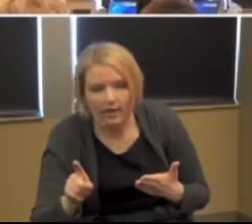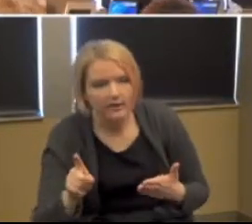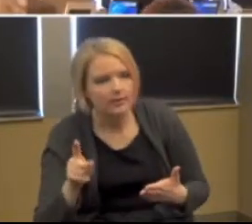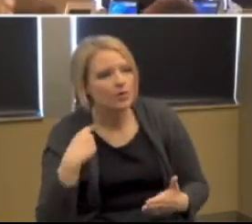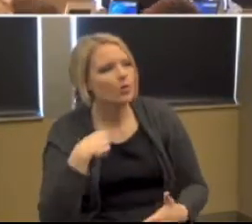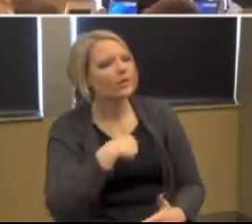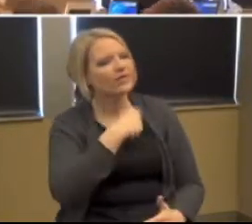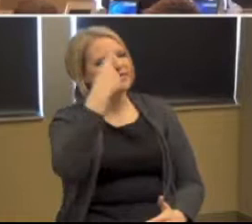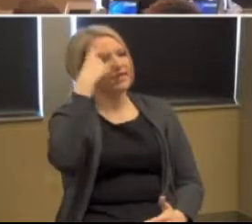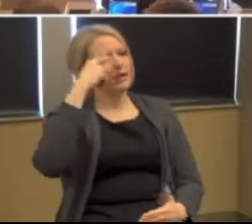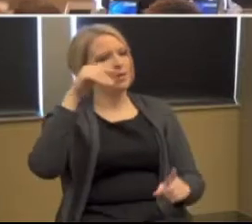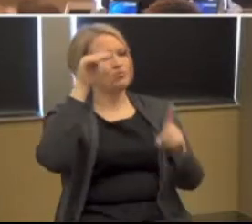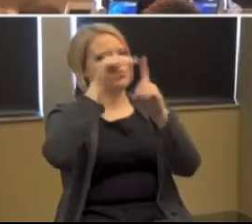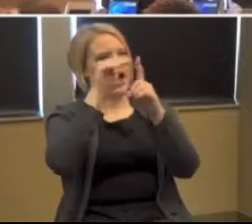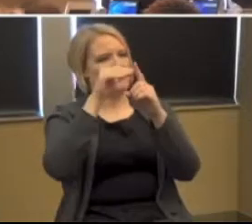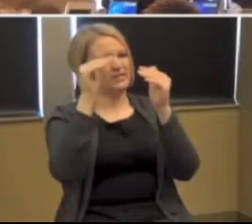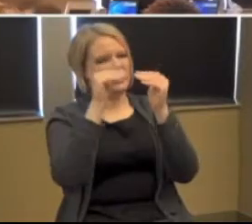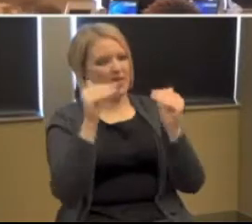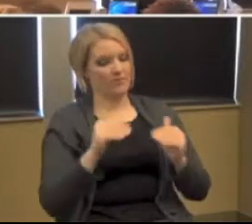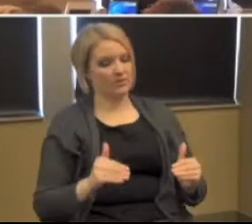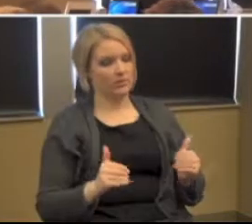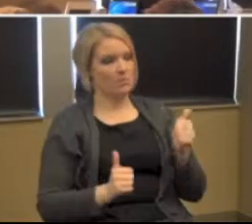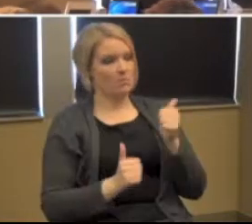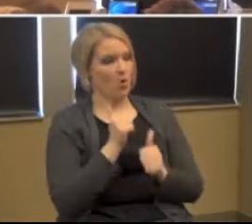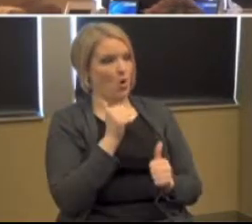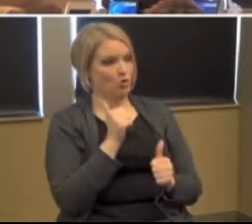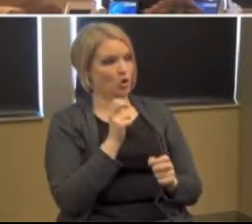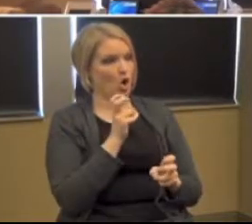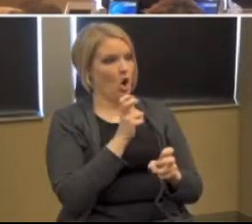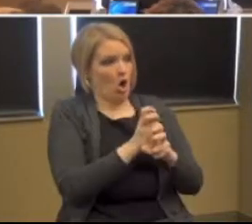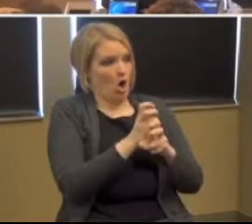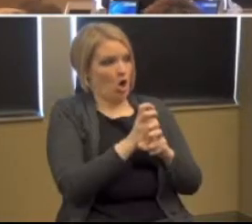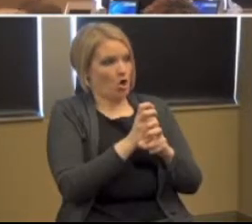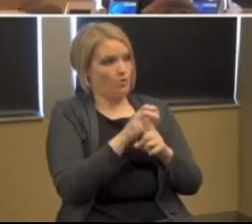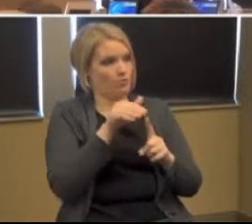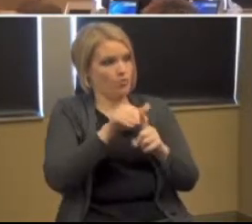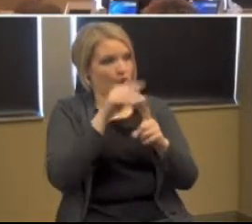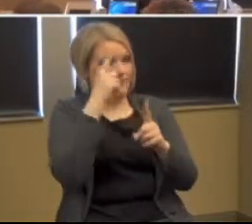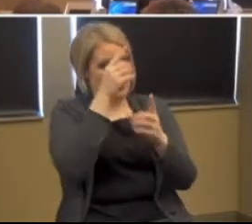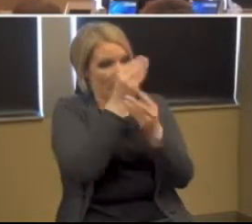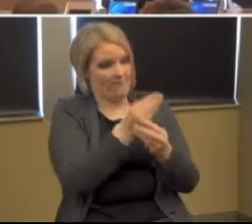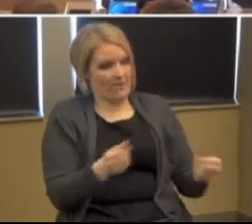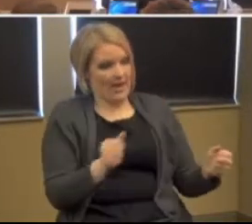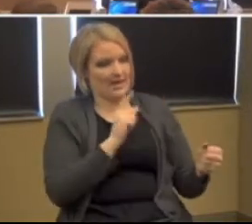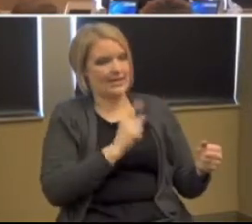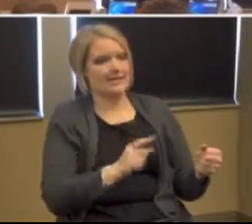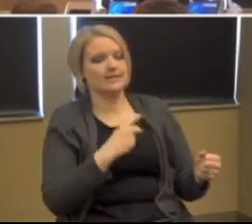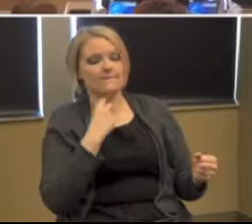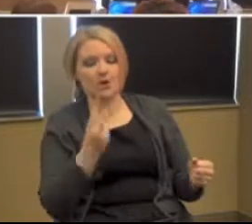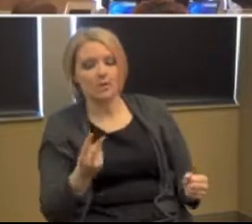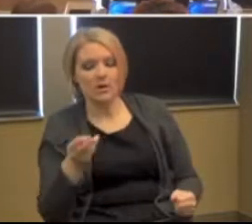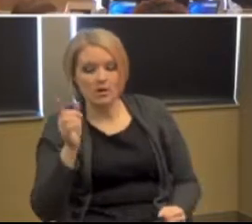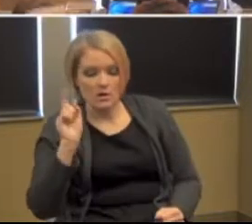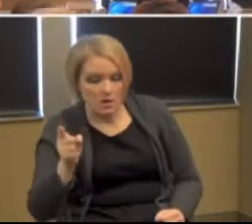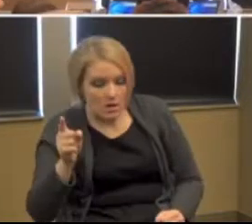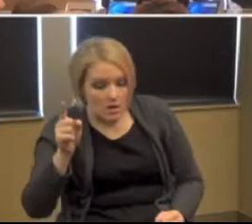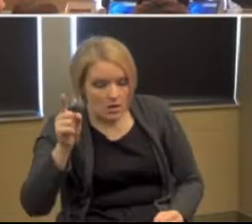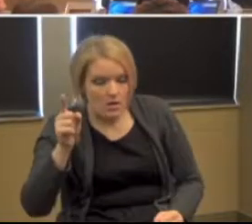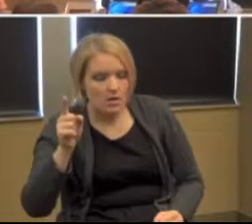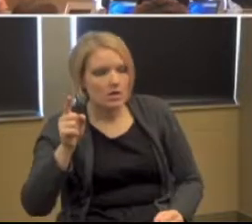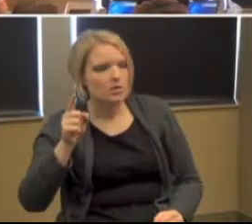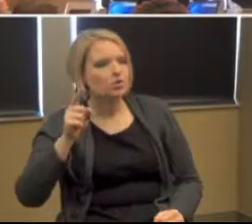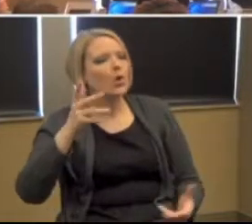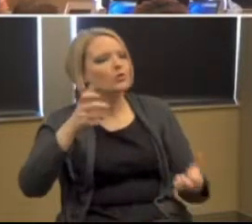prompt hierarchy, one of the hardest prompts to fade is a verbal instruction. So we want to do as